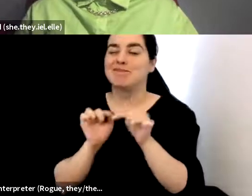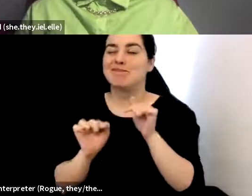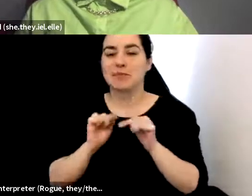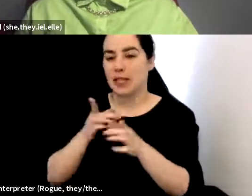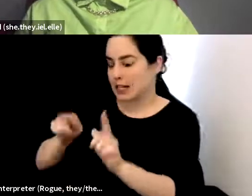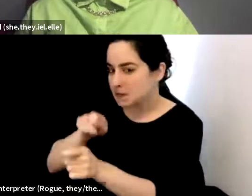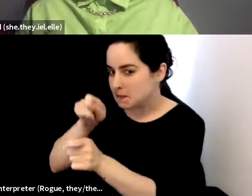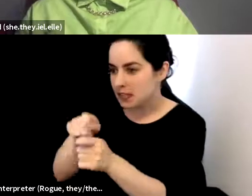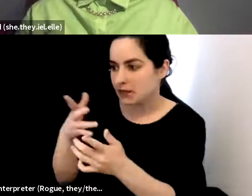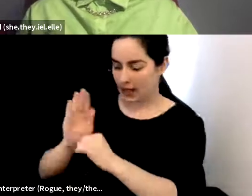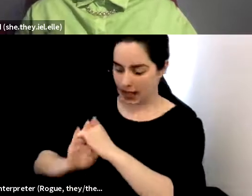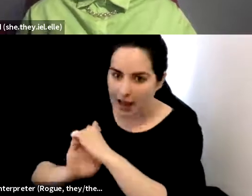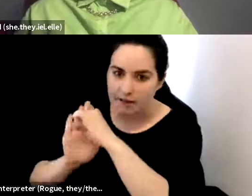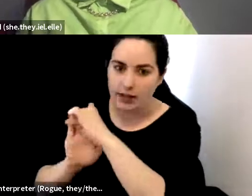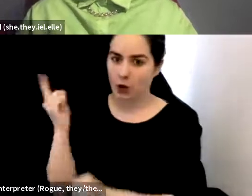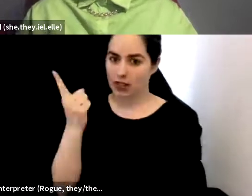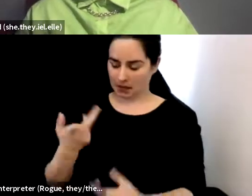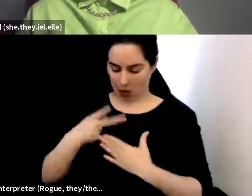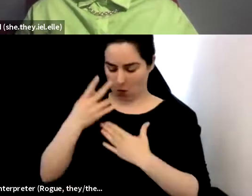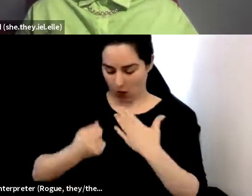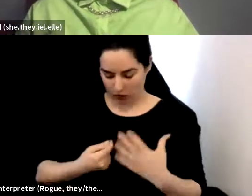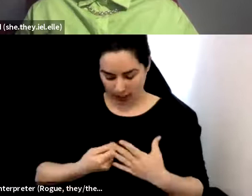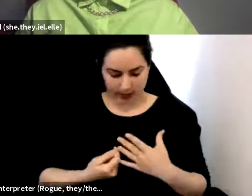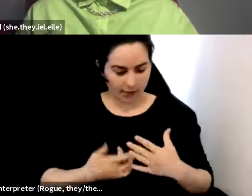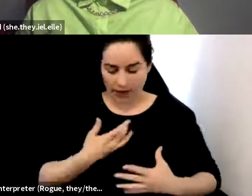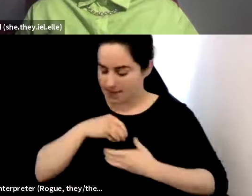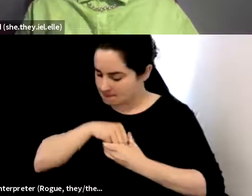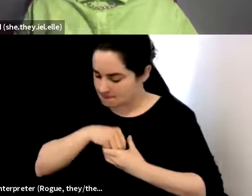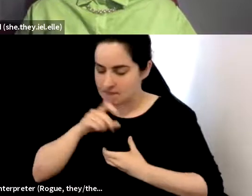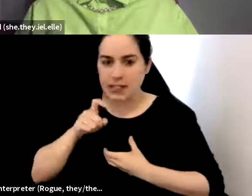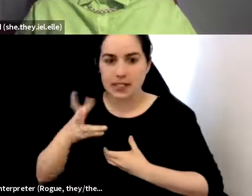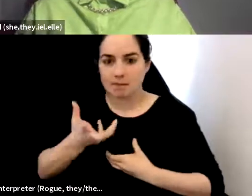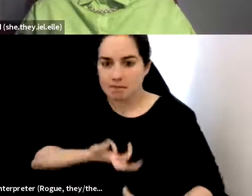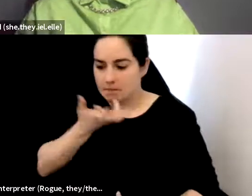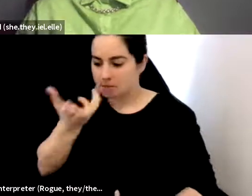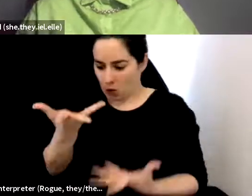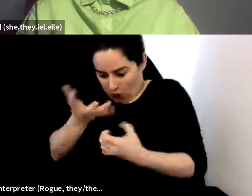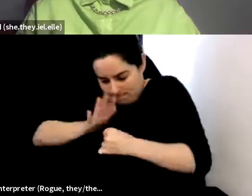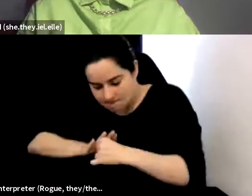a project is something that you feel is important to advocate for?